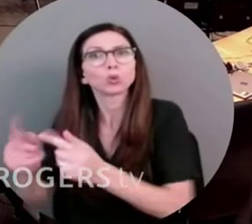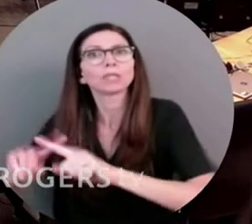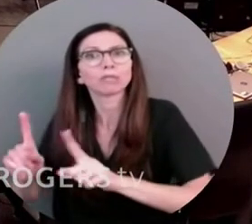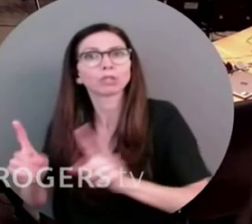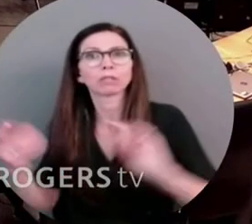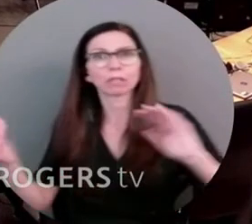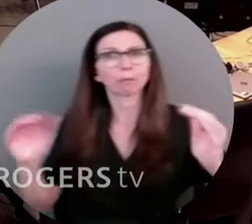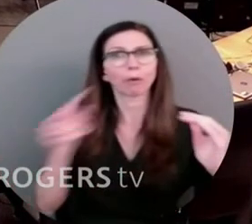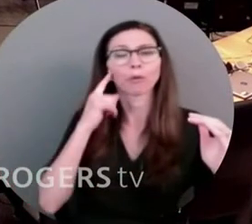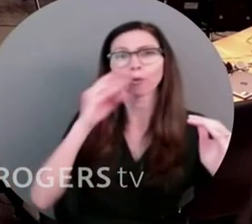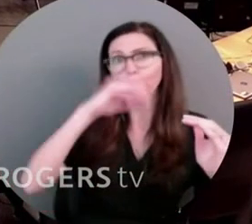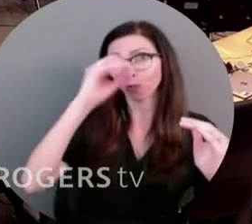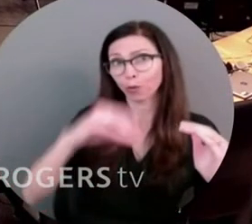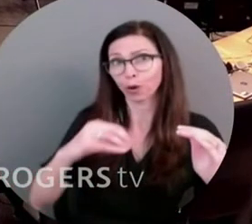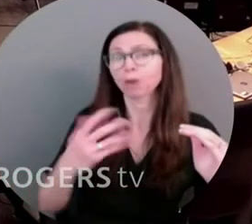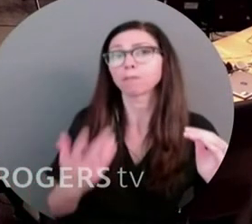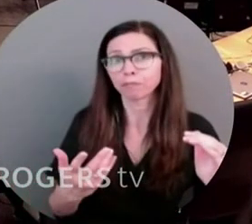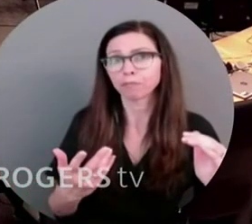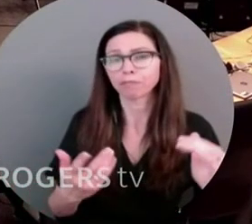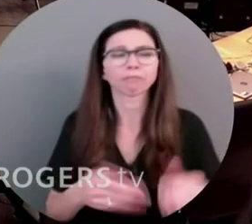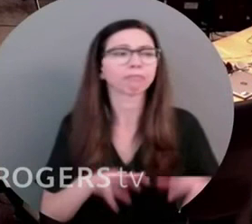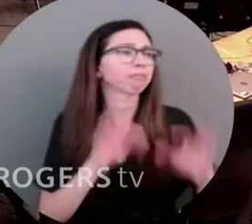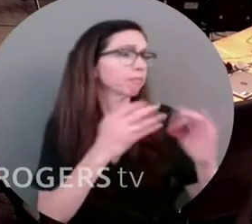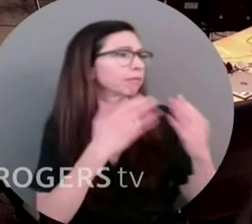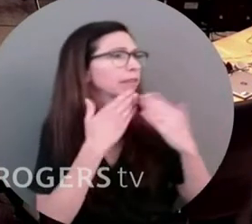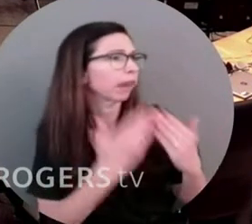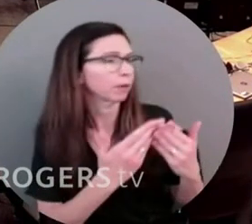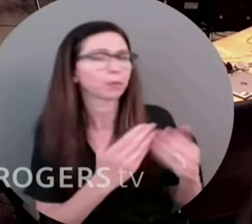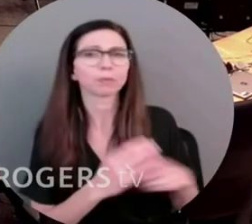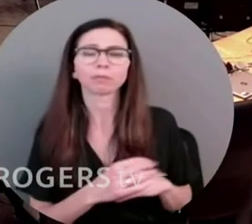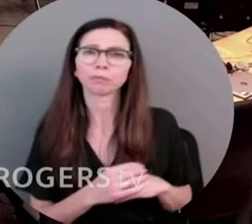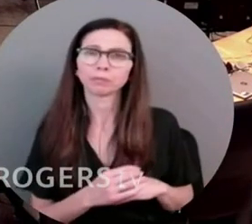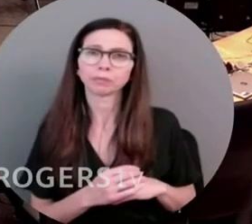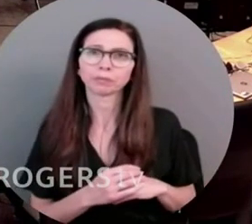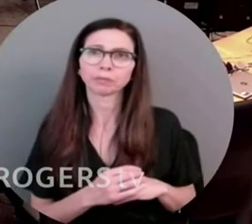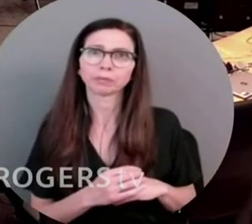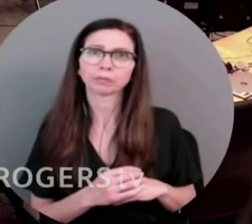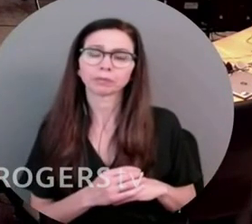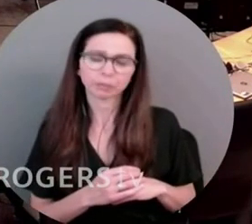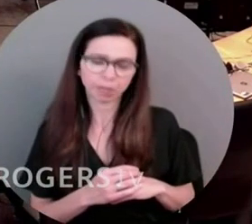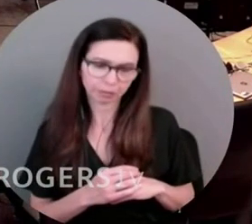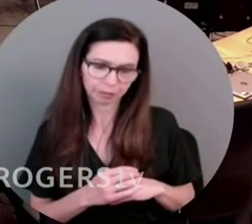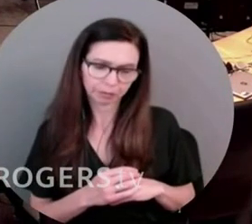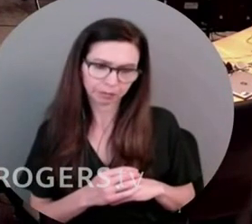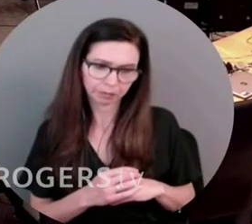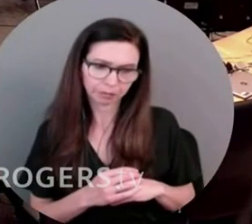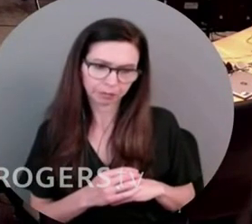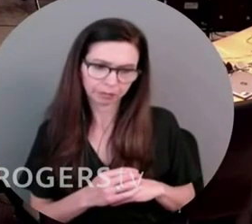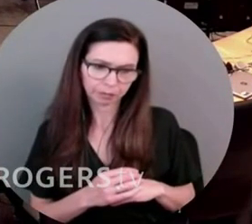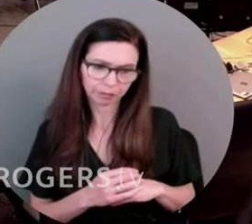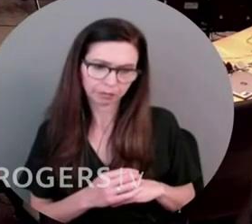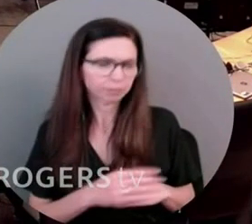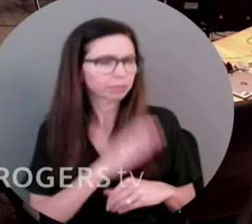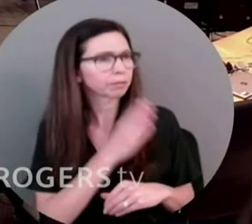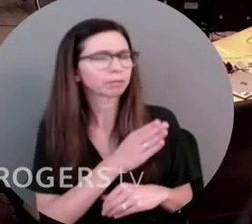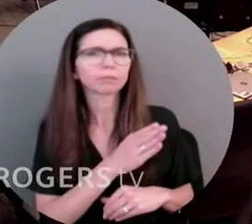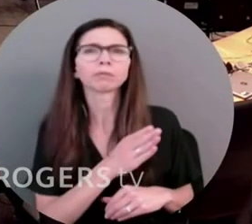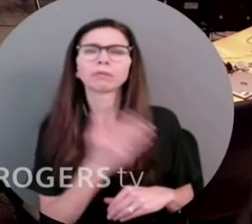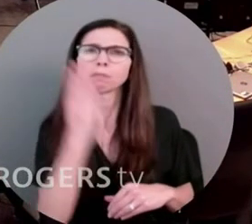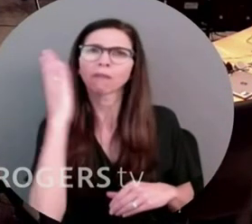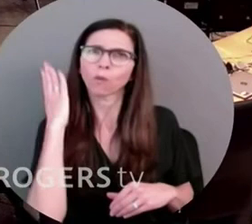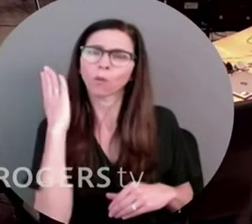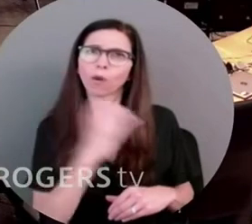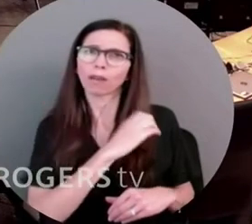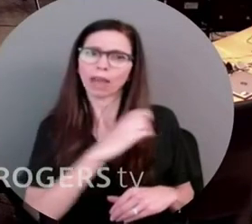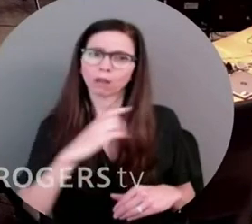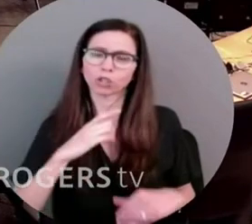Great, and just to follow up, I think for Dr. Etches or maybe for Keith Legway, Councillor King had put forward the idea earlier in the day about opening